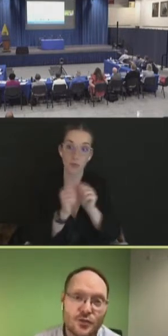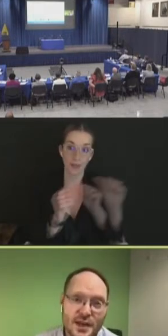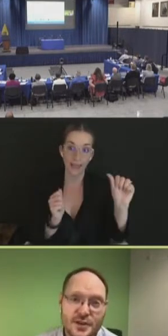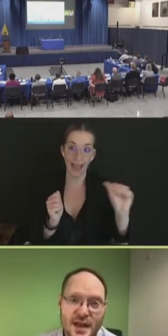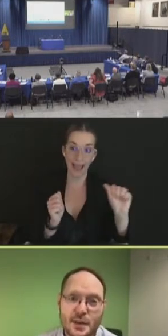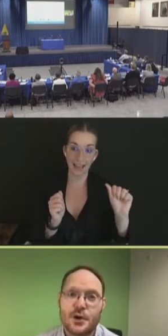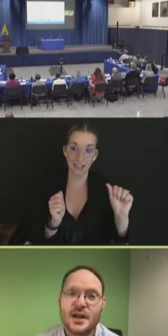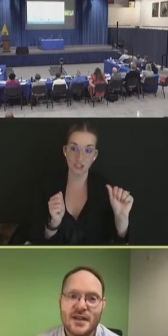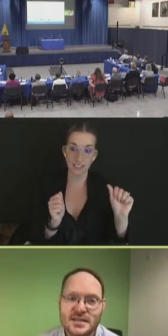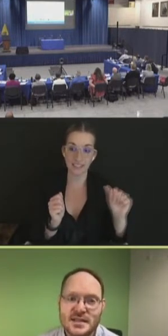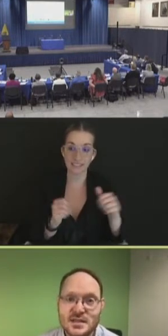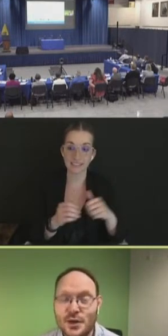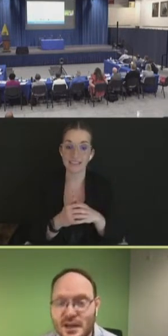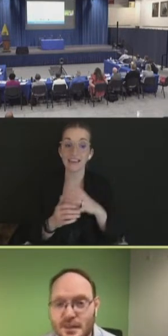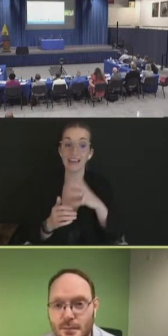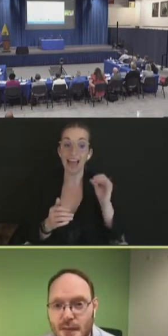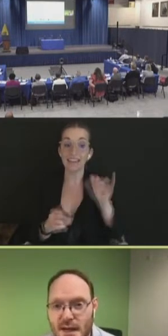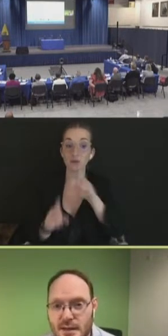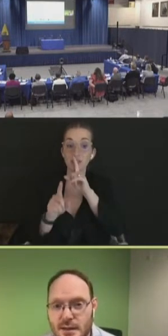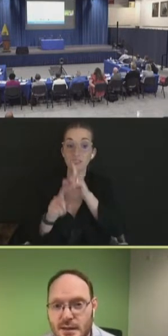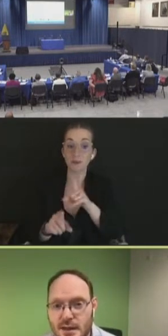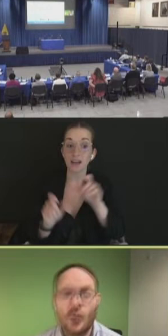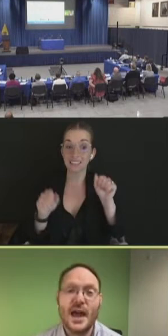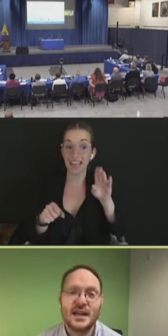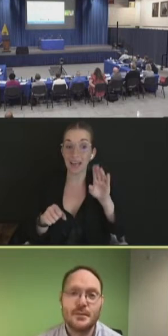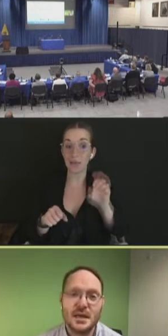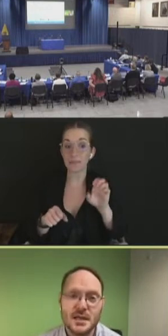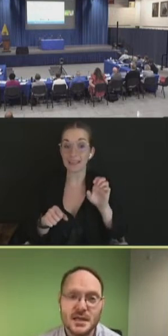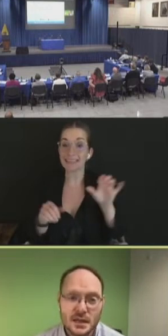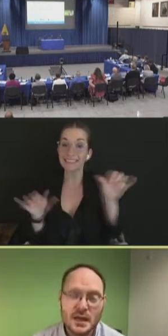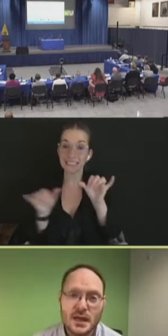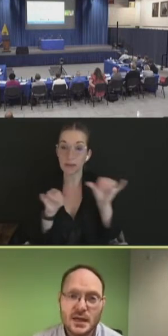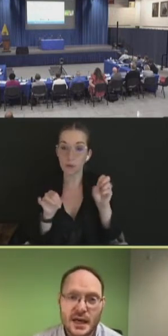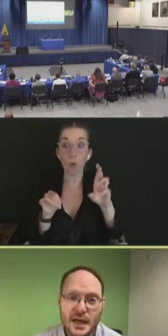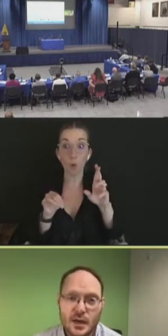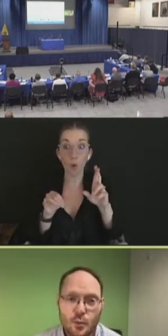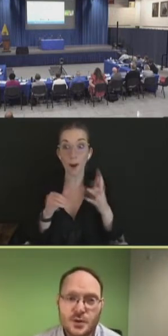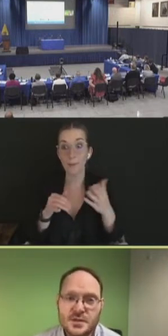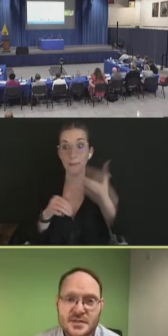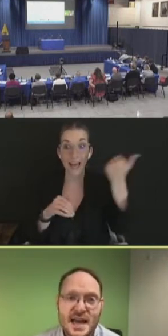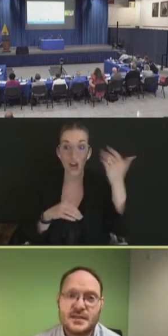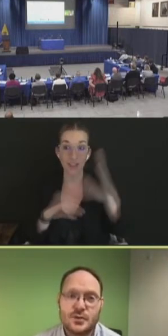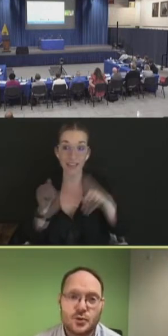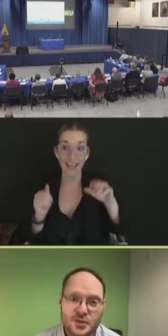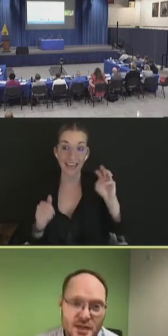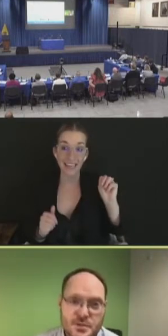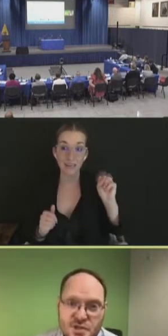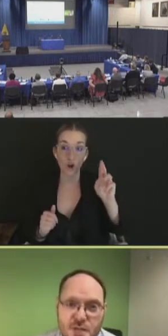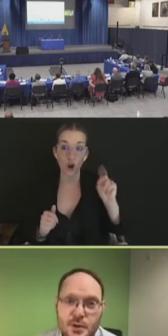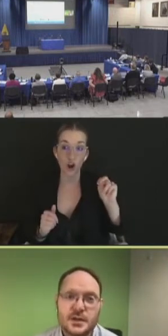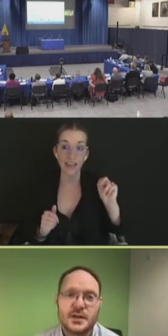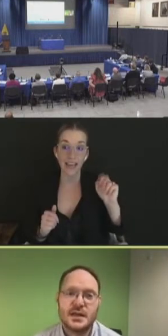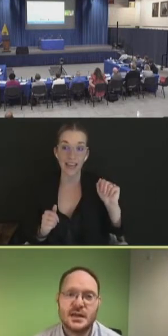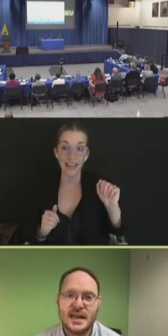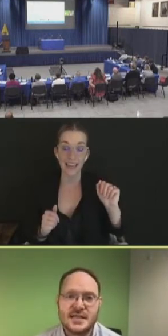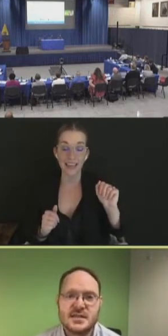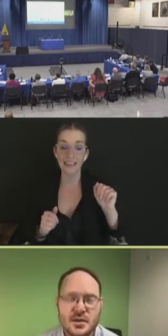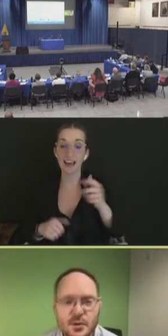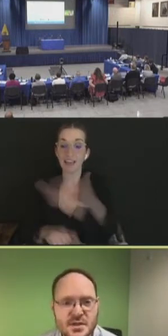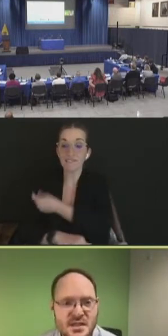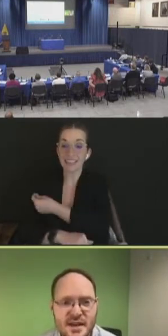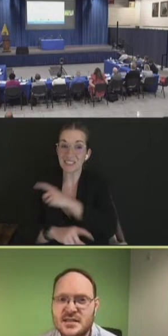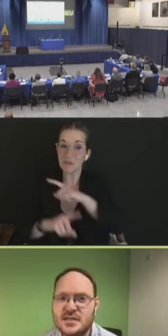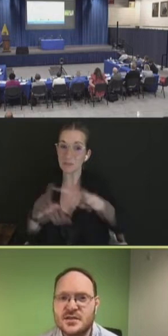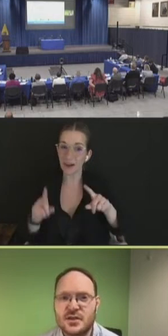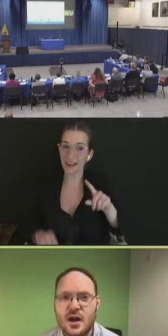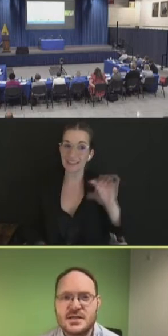even greater than mRNA vaccines, but in a way that may be upwards of 10 to 100 times cheaper in essence. So